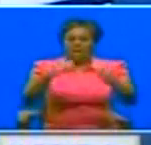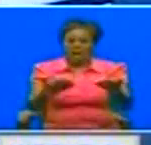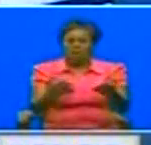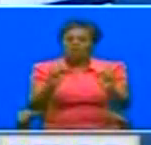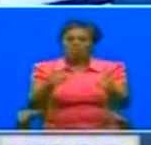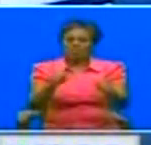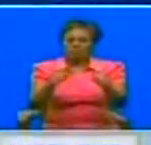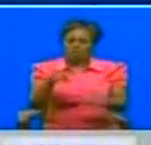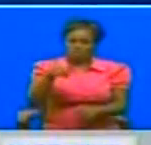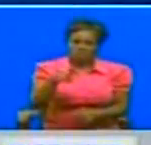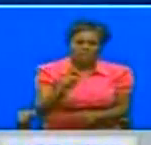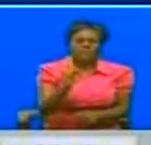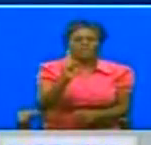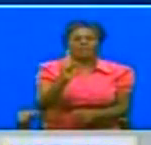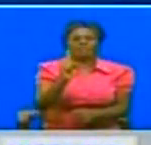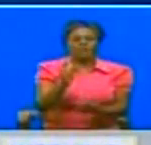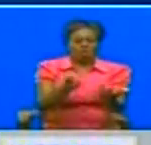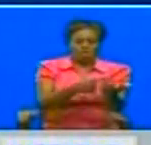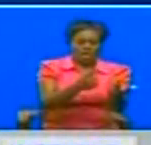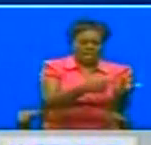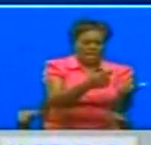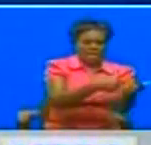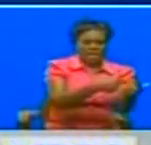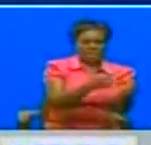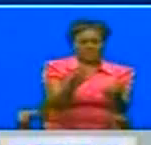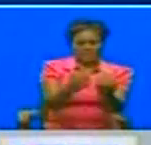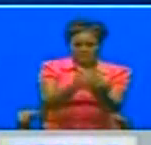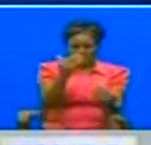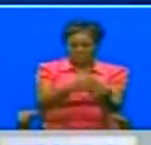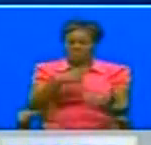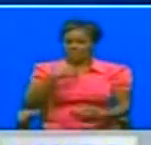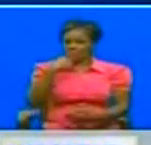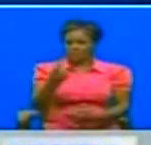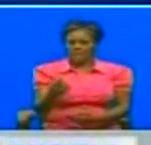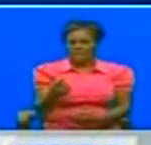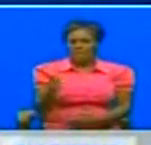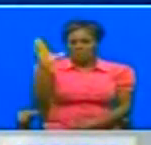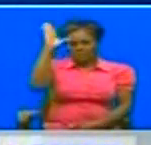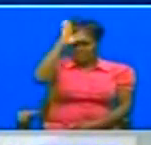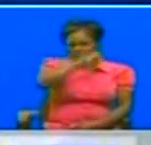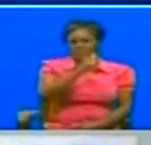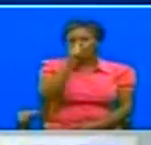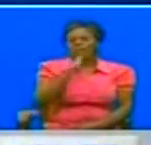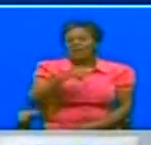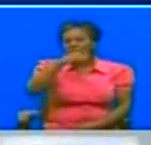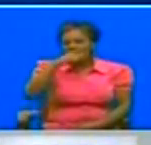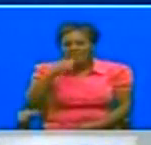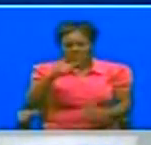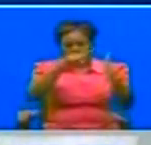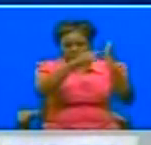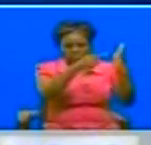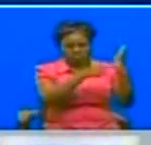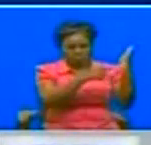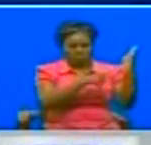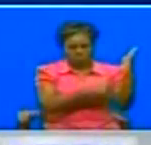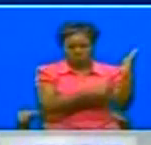you can handle the data that has been collected. Yeah. And as I said earlier, the absence of the privacy guidelines that are provided to